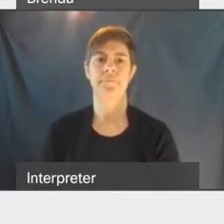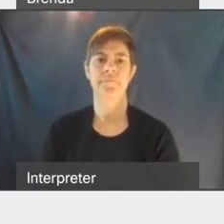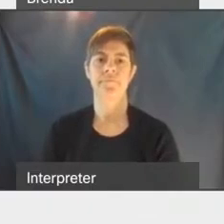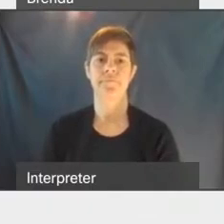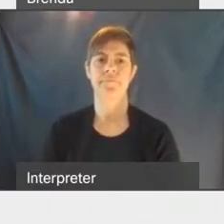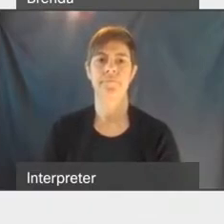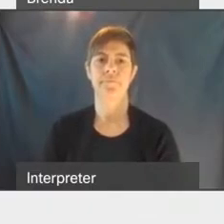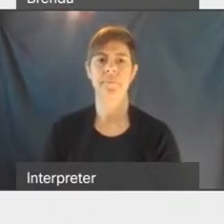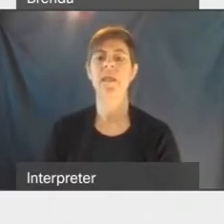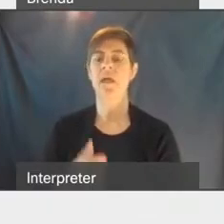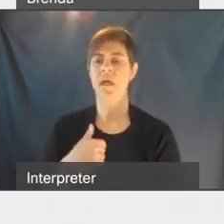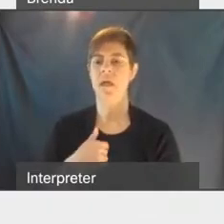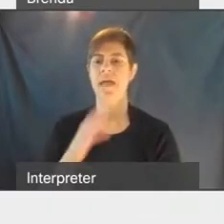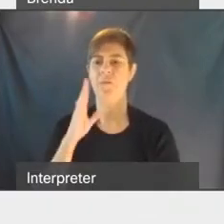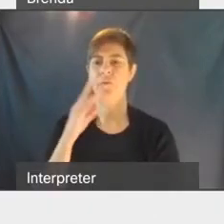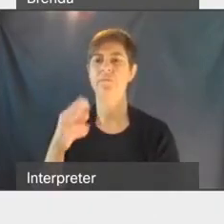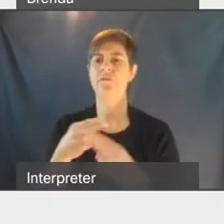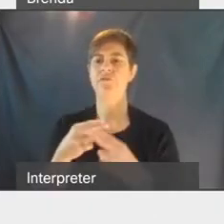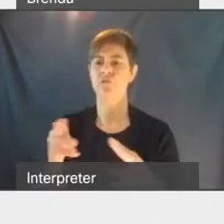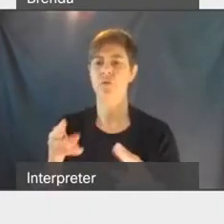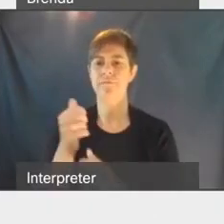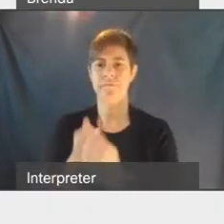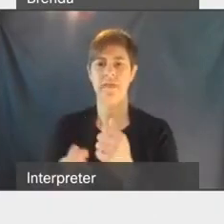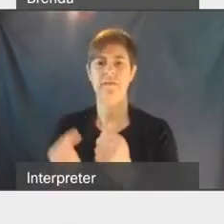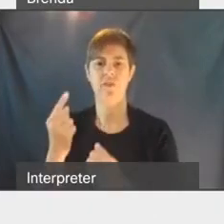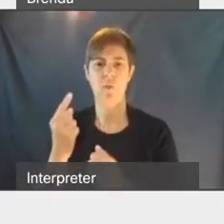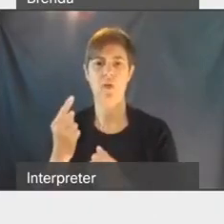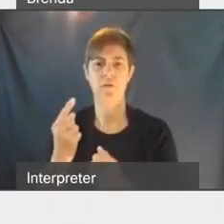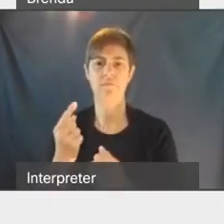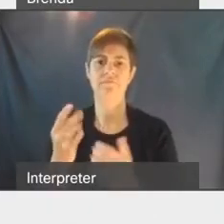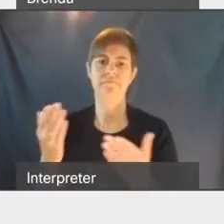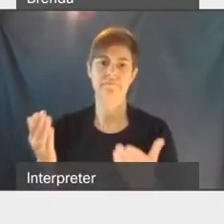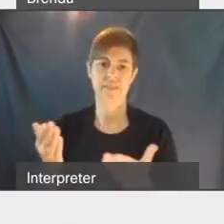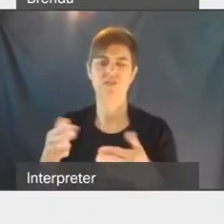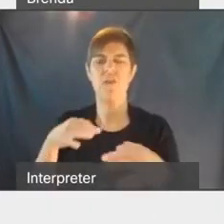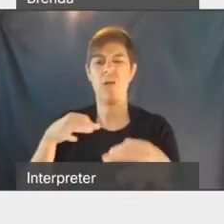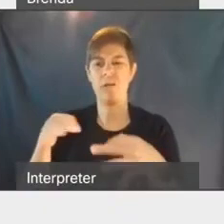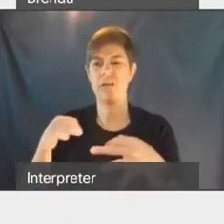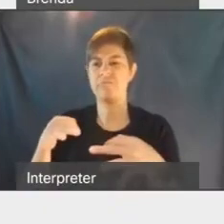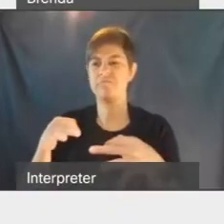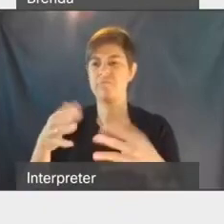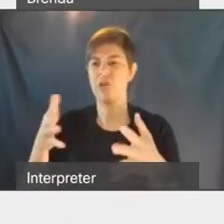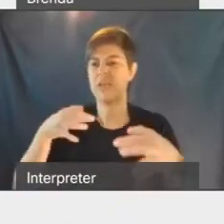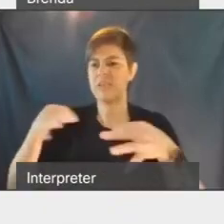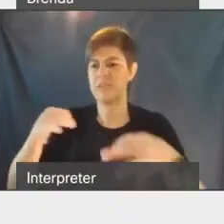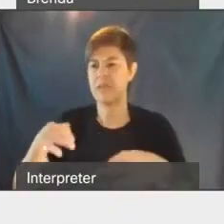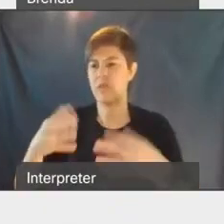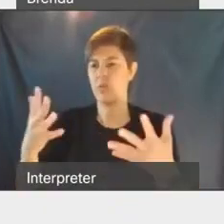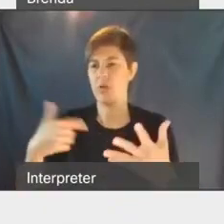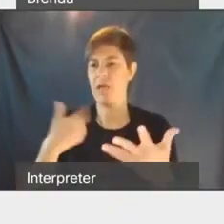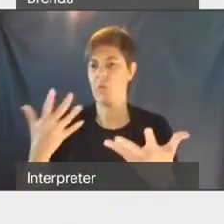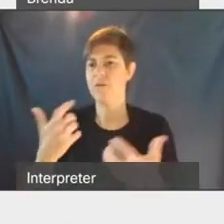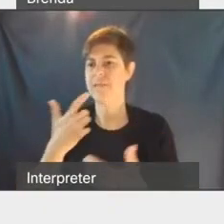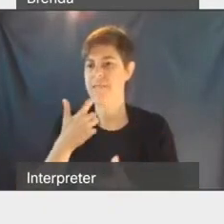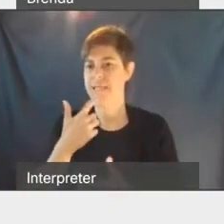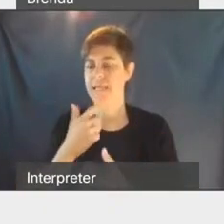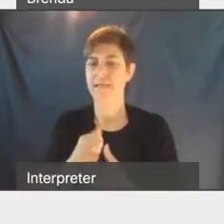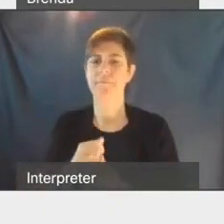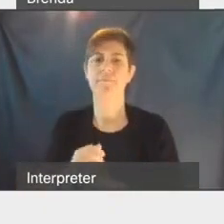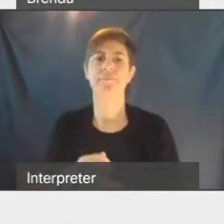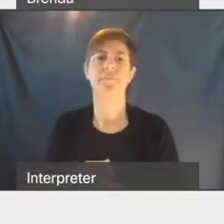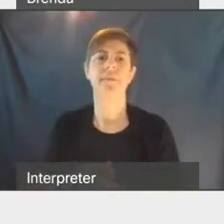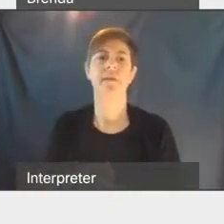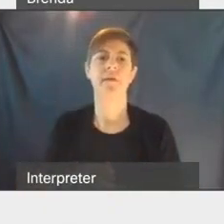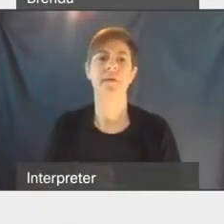So I'm going to be pretty short. Everybody here has kind of hit already the things that I wanted to say. I kind of wanted to just talk about this